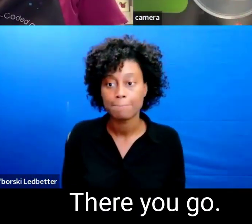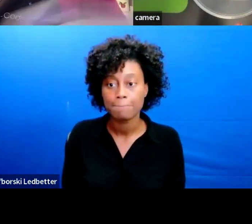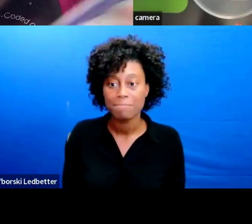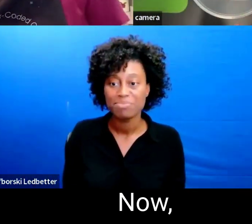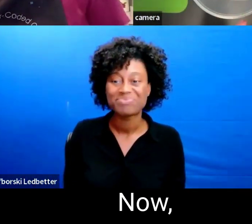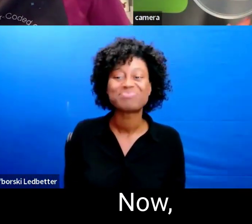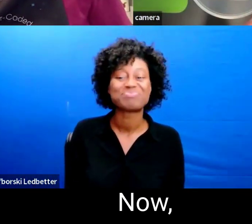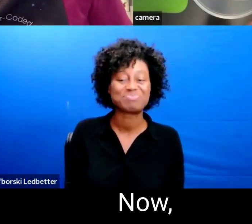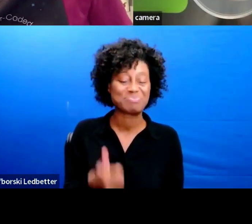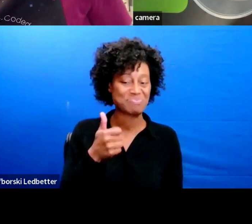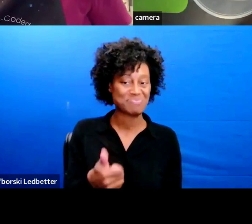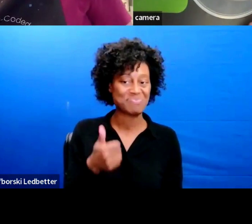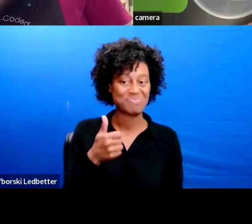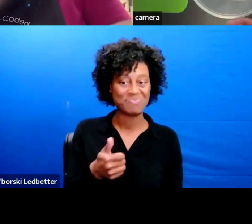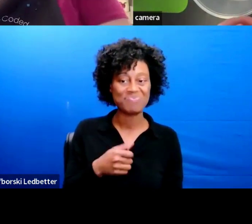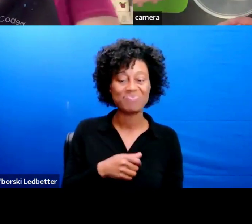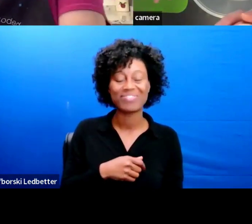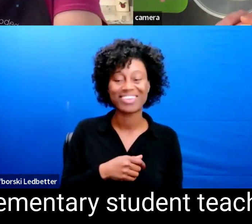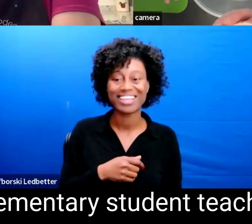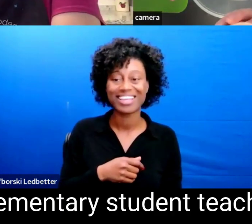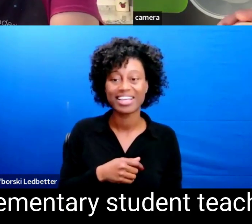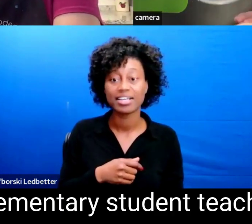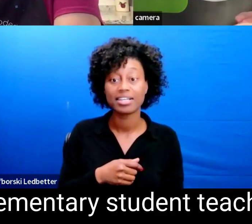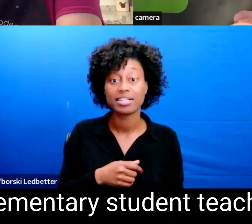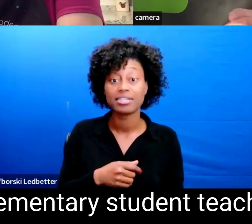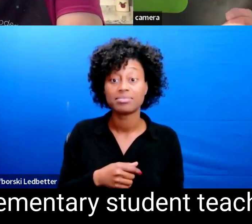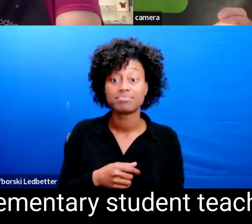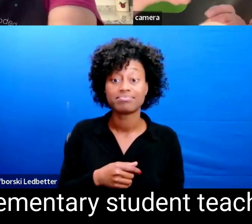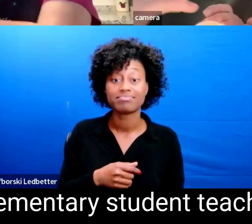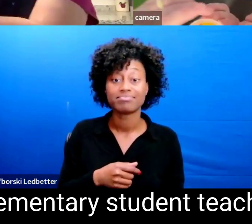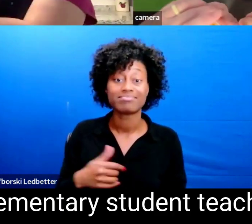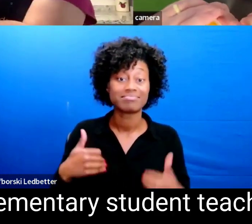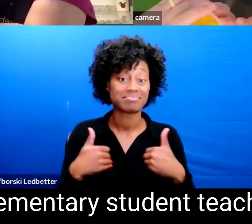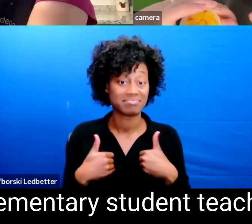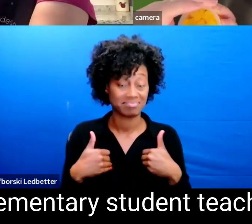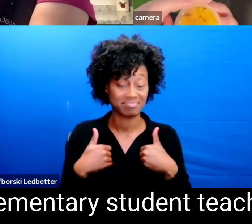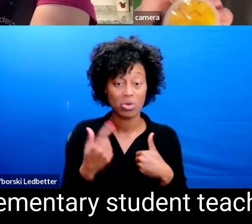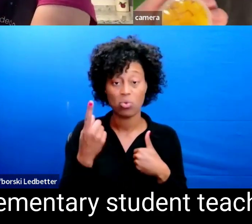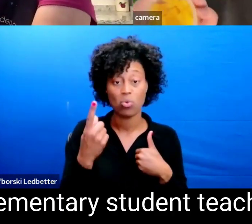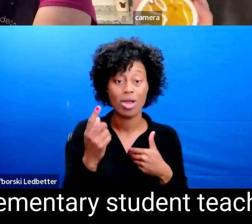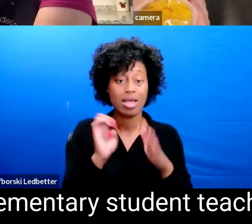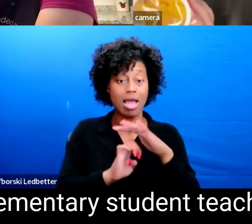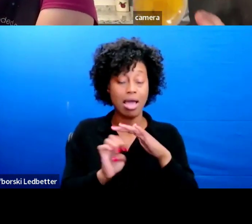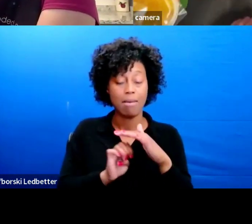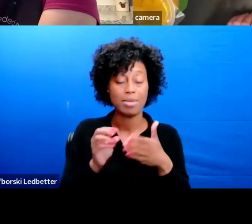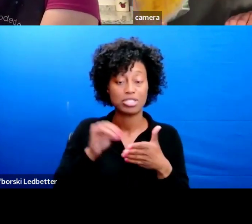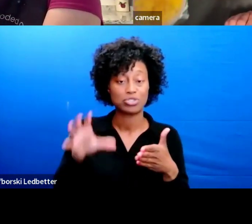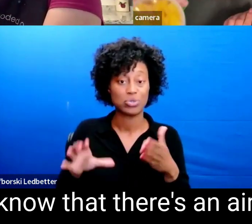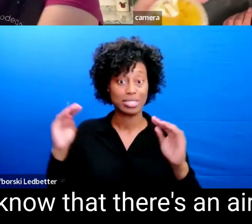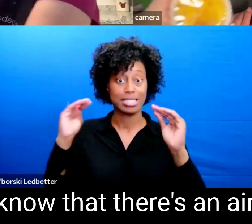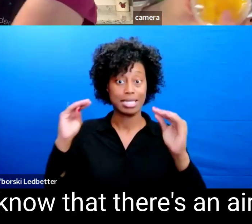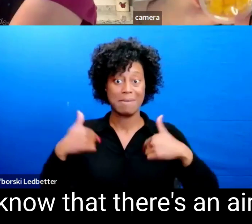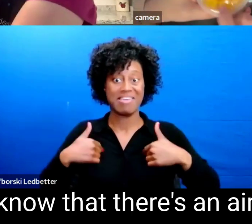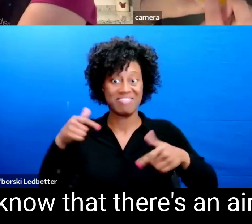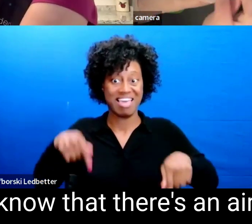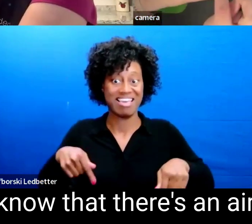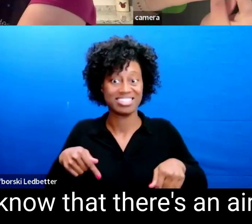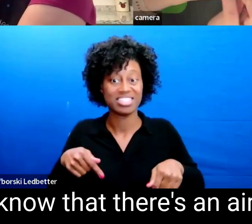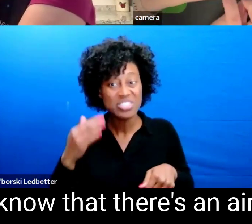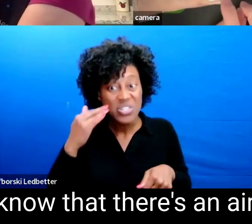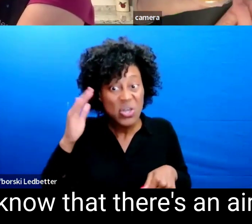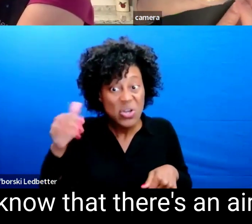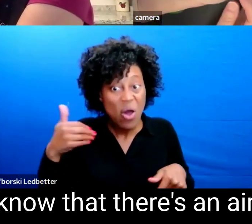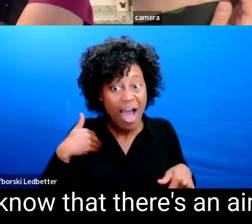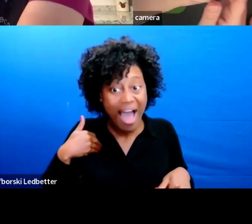There you go. Now, I had an elementary student teach me this trick. You know that there's an